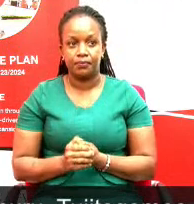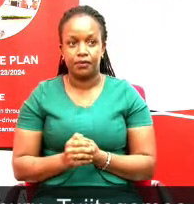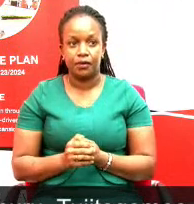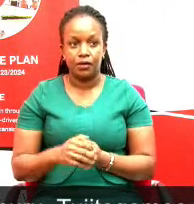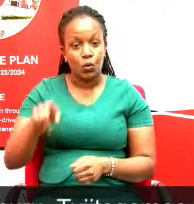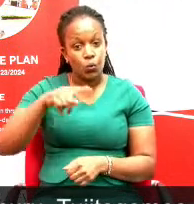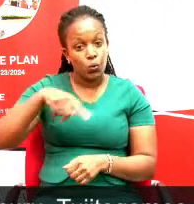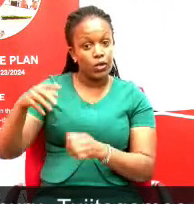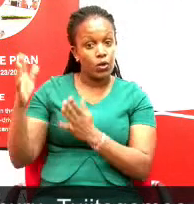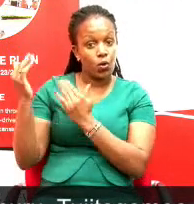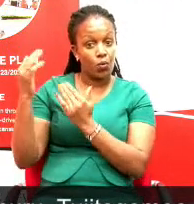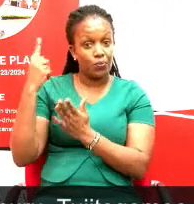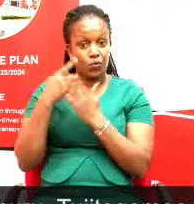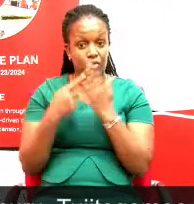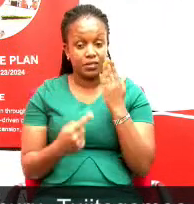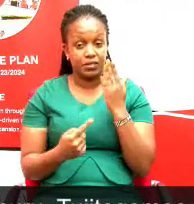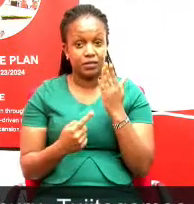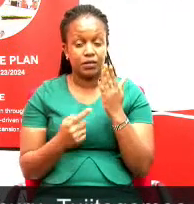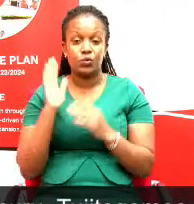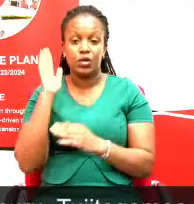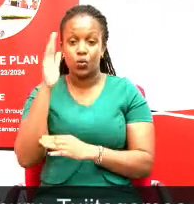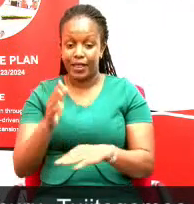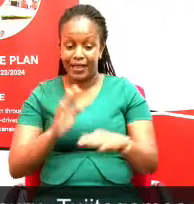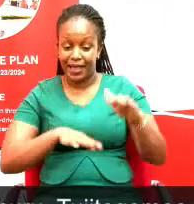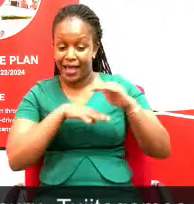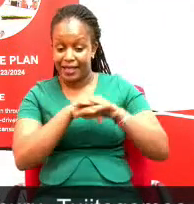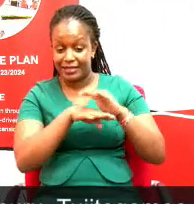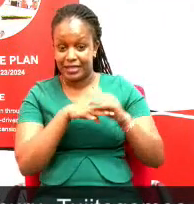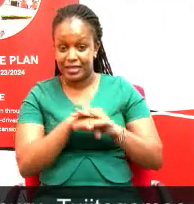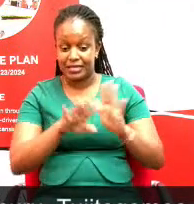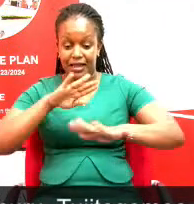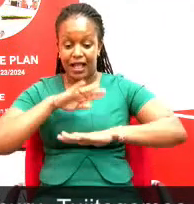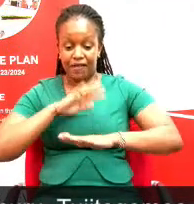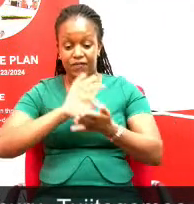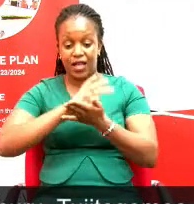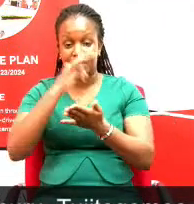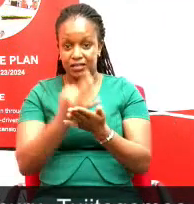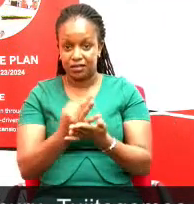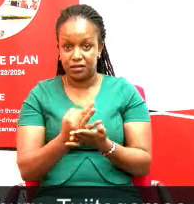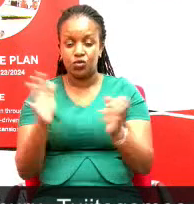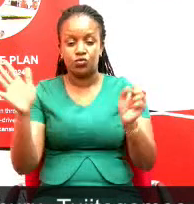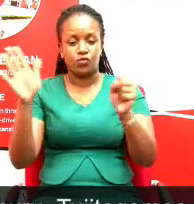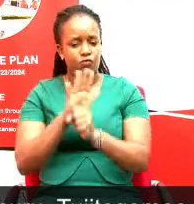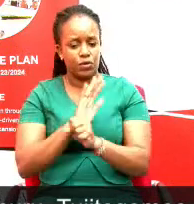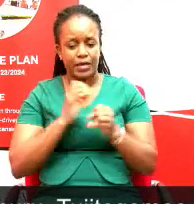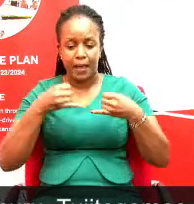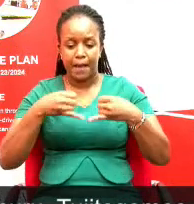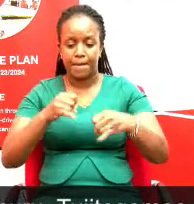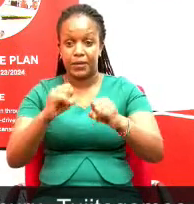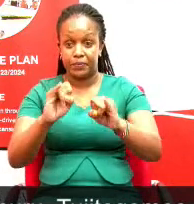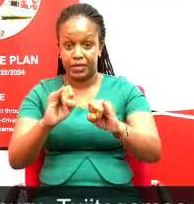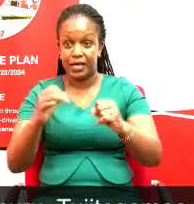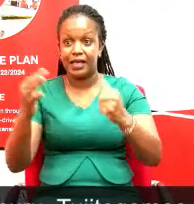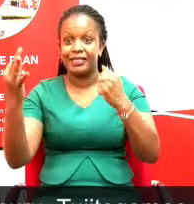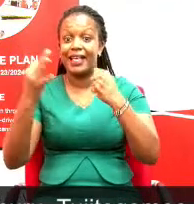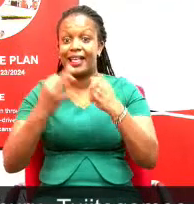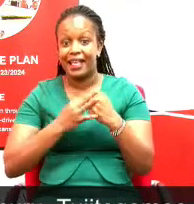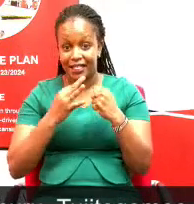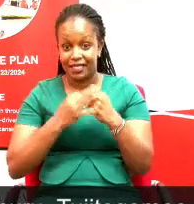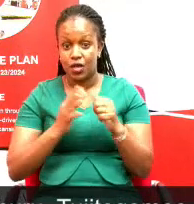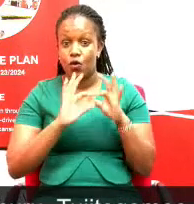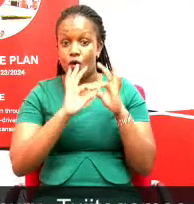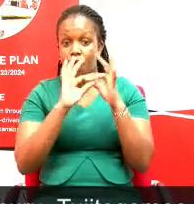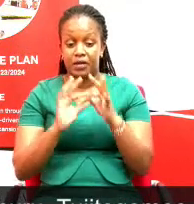We are hopeful that we shall access adequate funding to fully implement the 8th cooperative